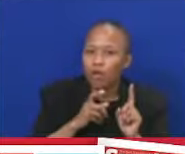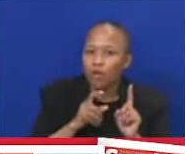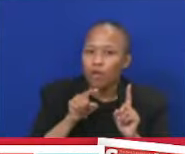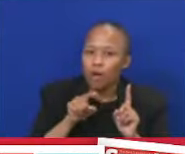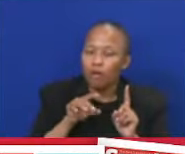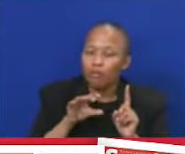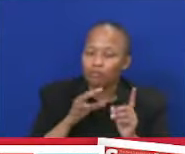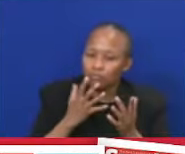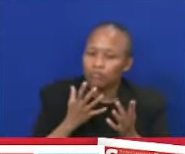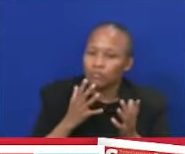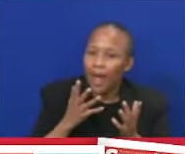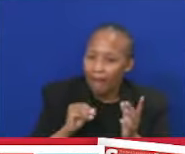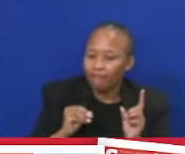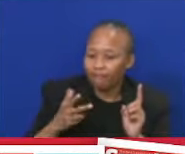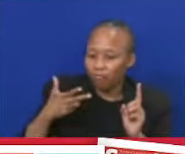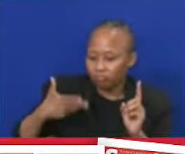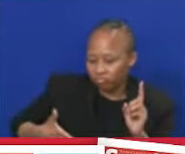company.